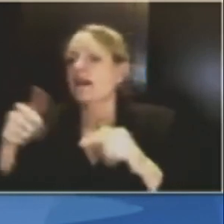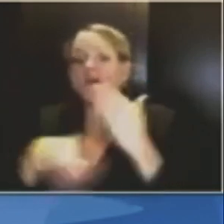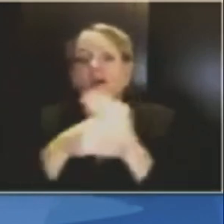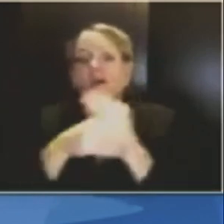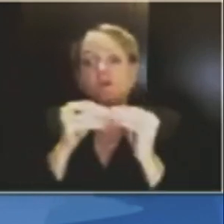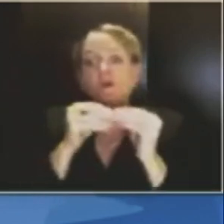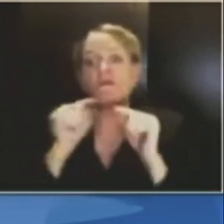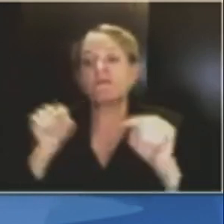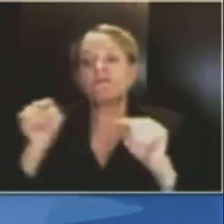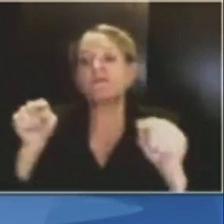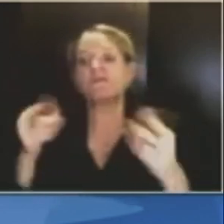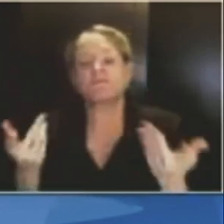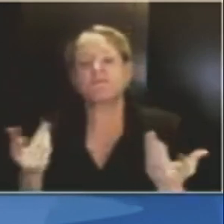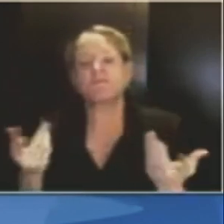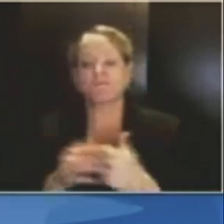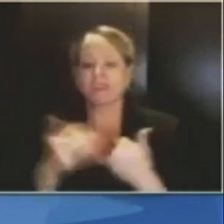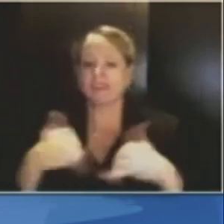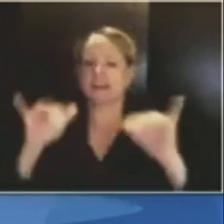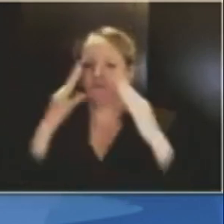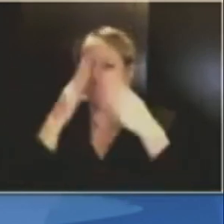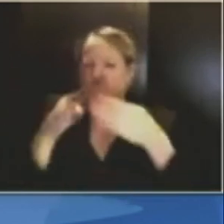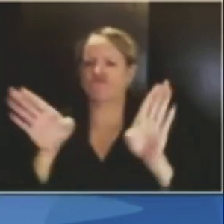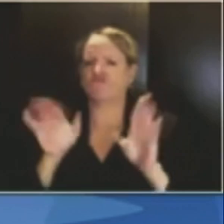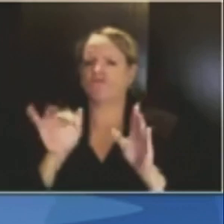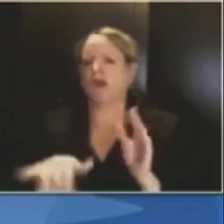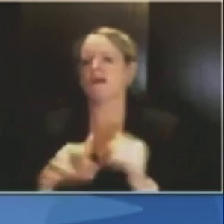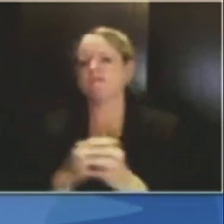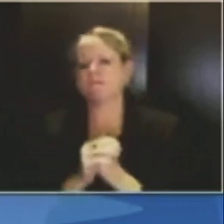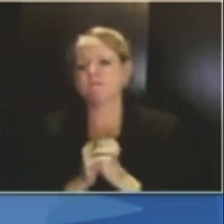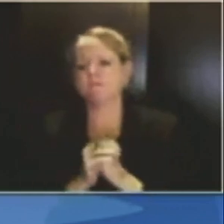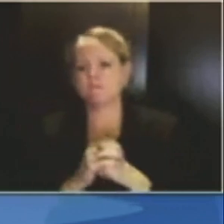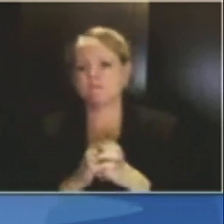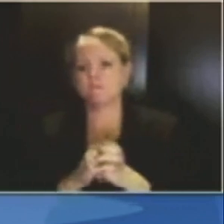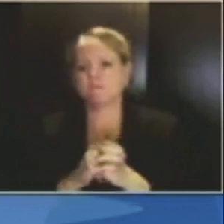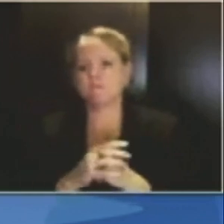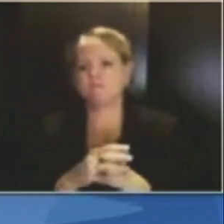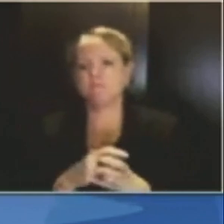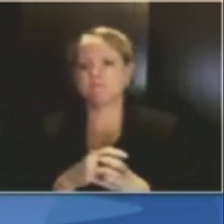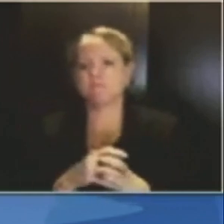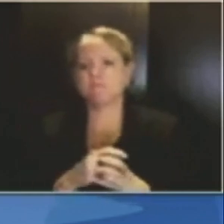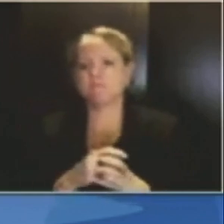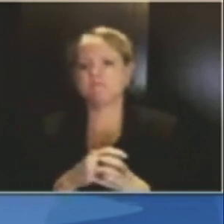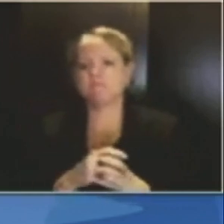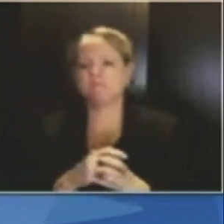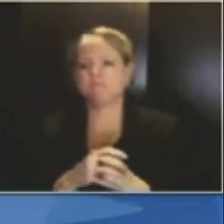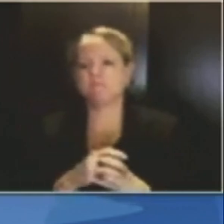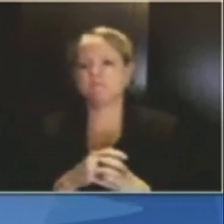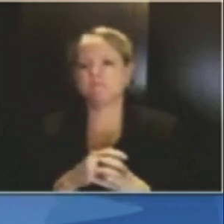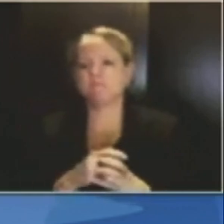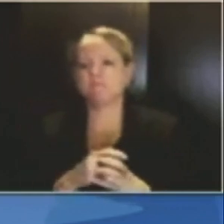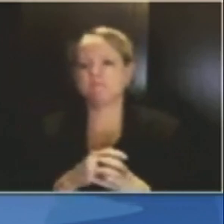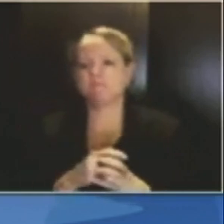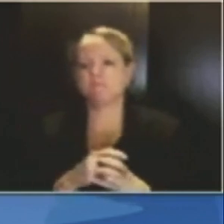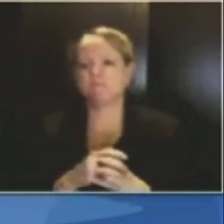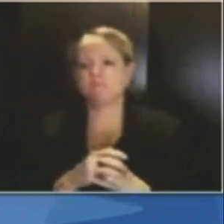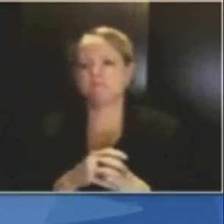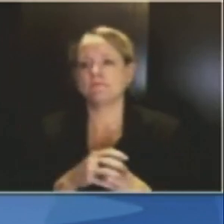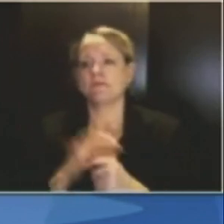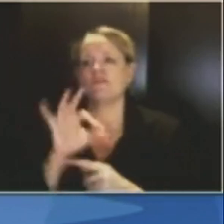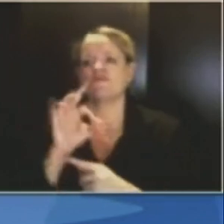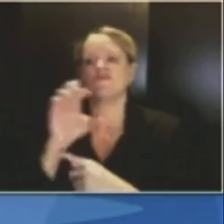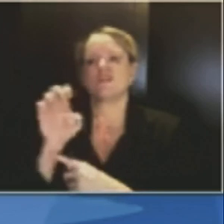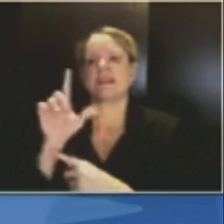Hello, can you hear me? Yes. Oh, perfect. I have kind of a three-part question, so bear with me.